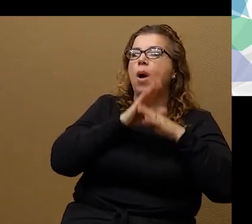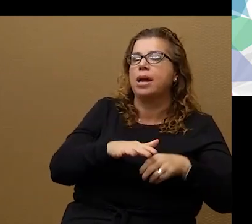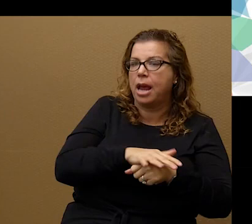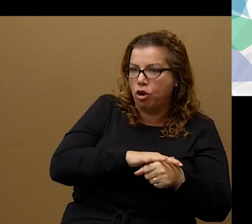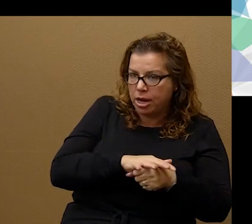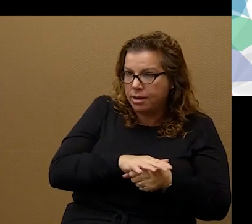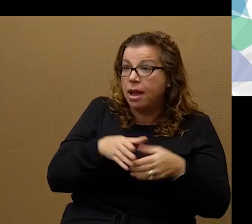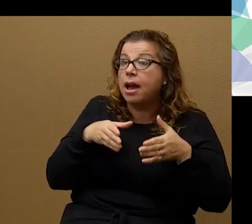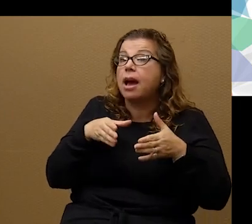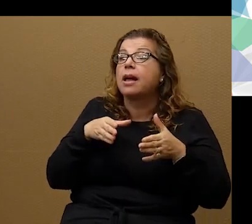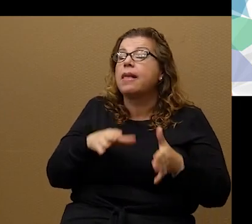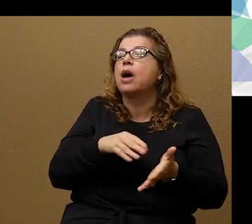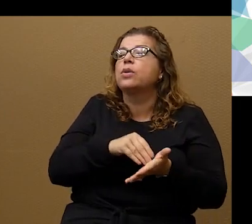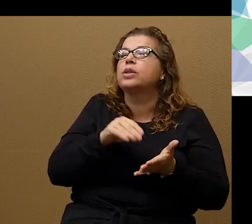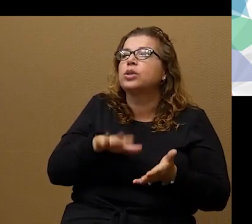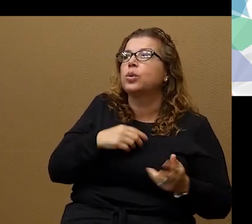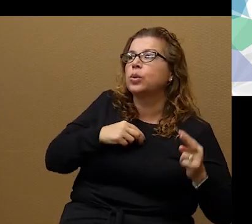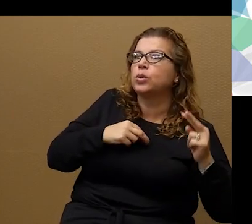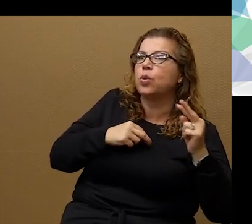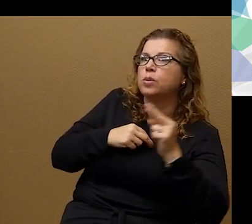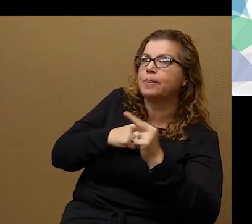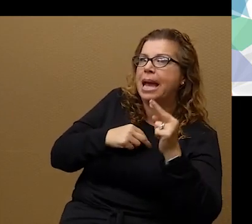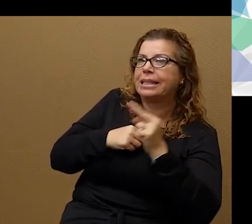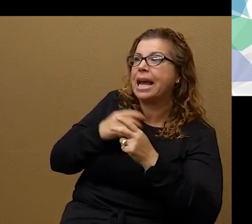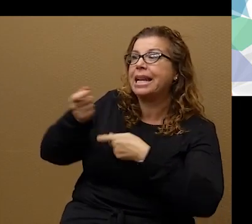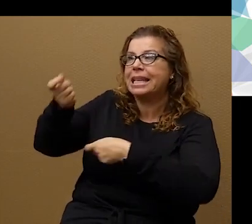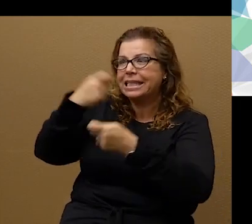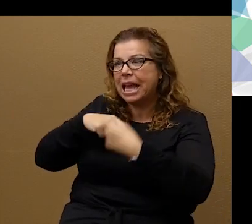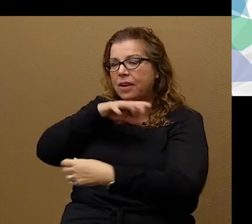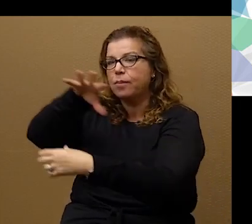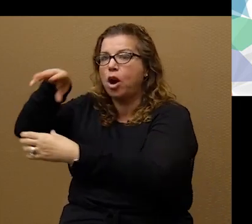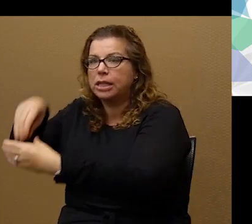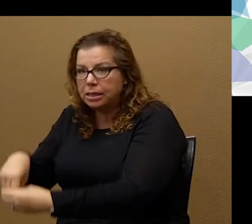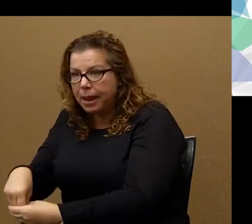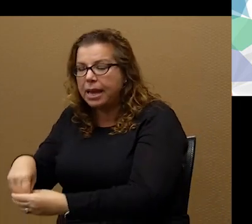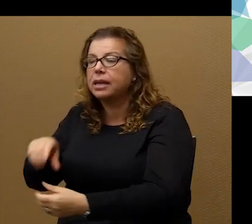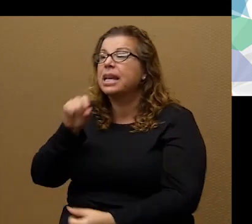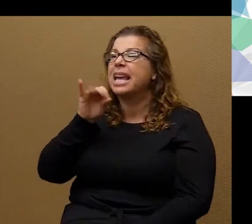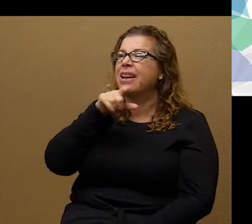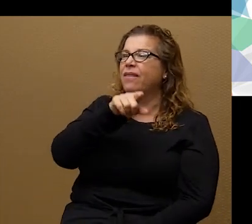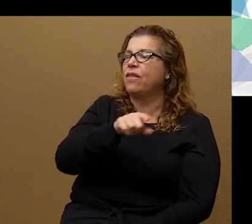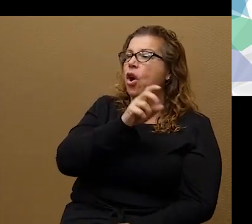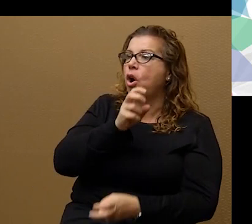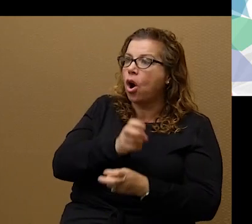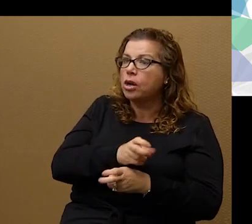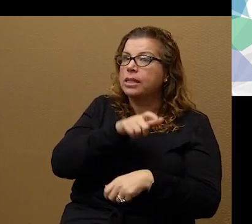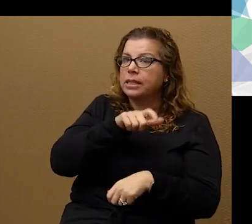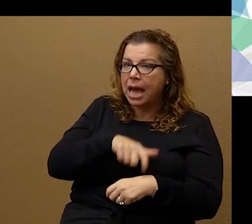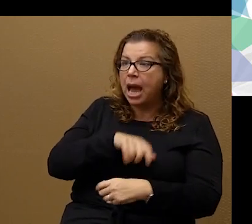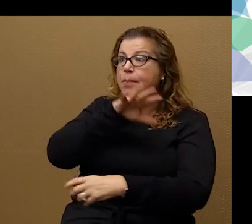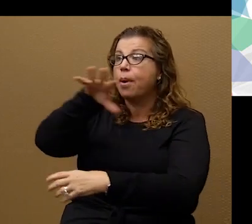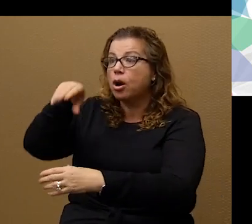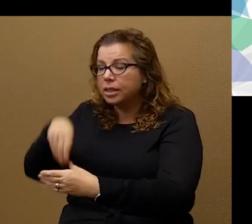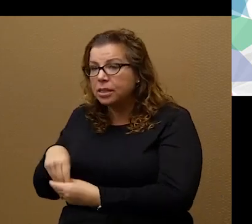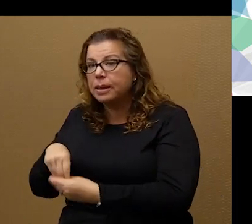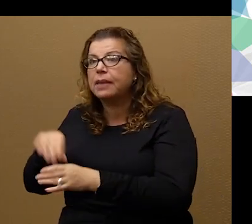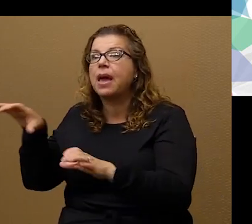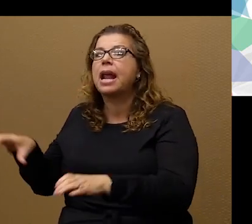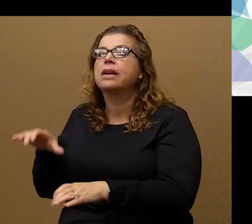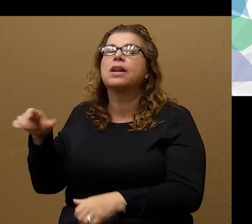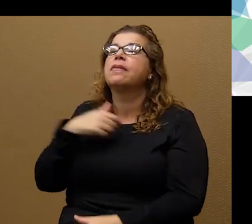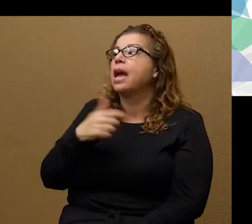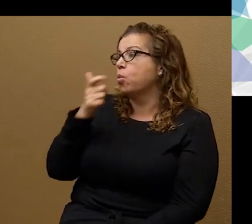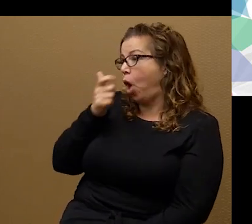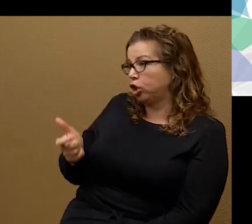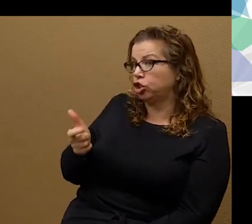the student to be a spectator versus a participant. If they have a hard time participating in the activity, maybe they can just